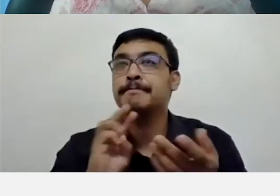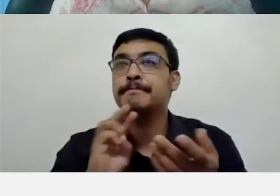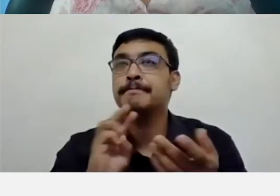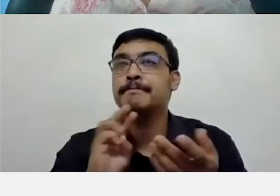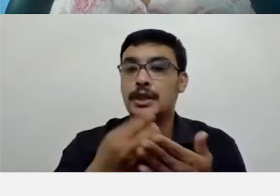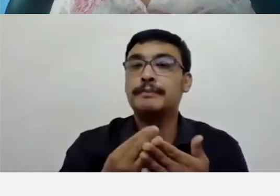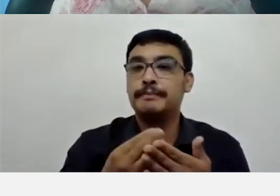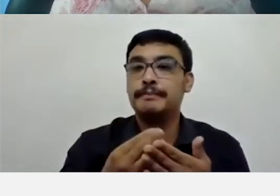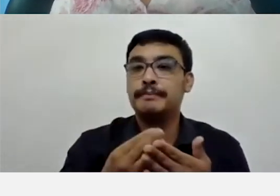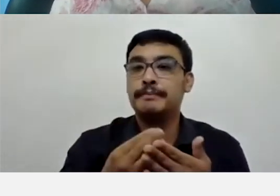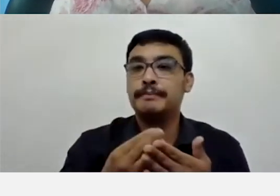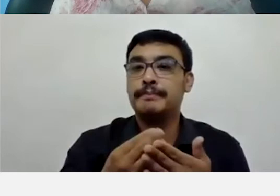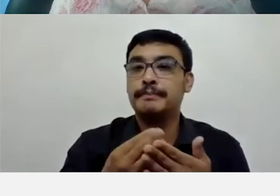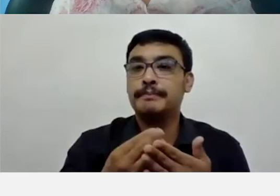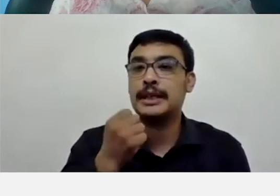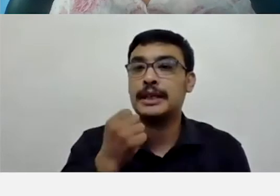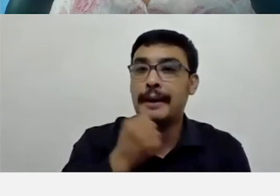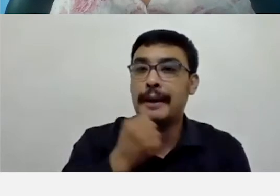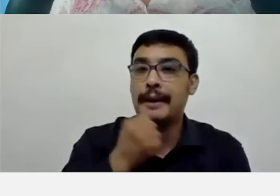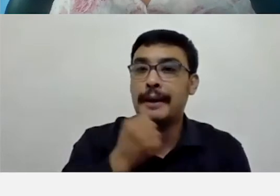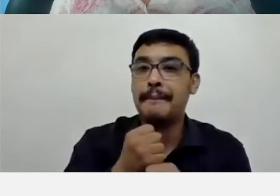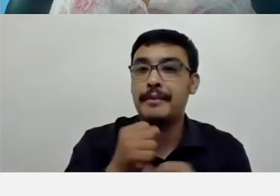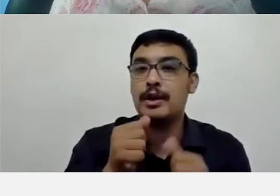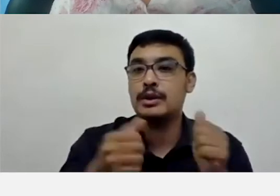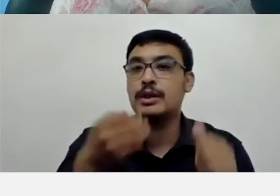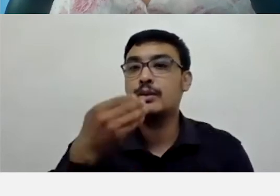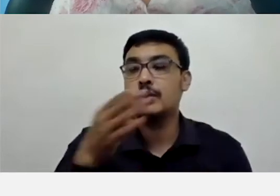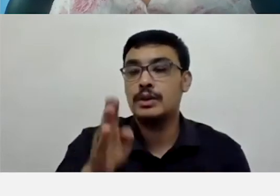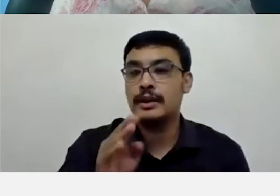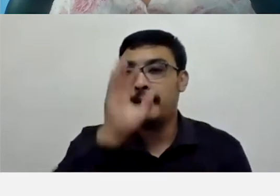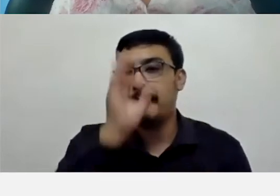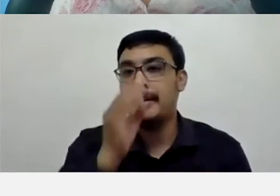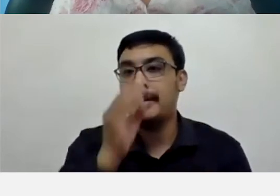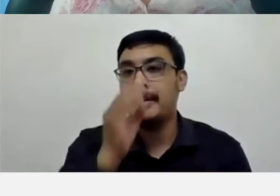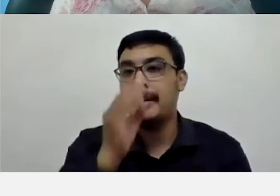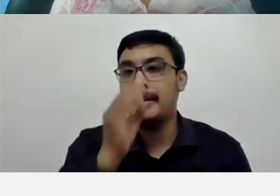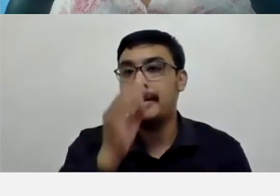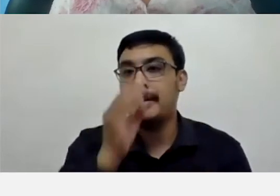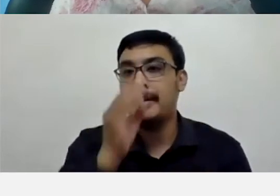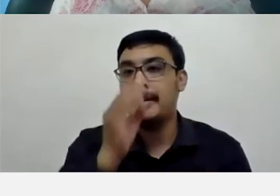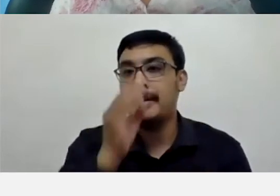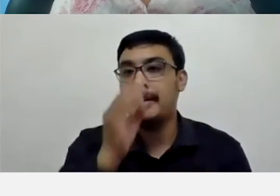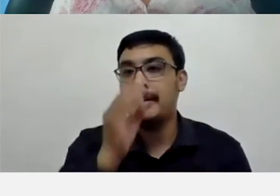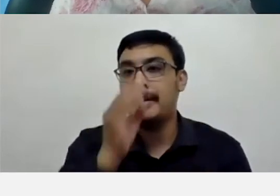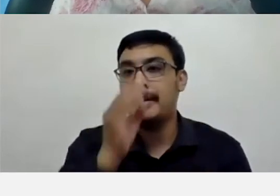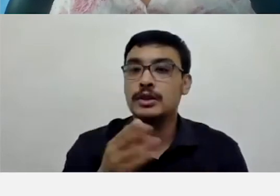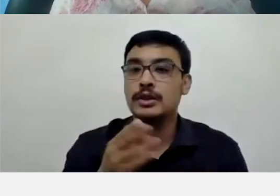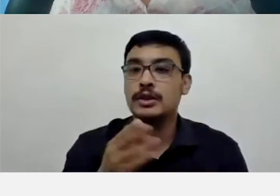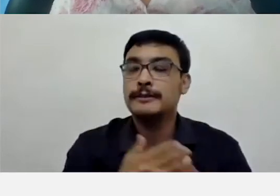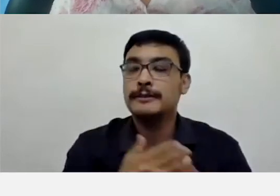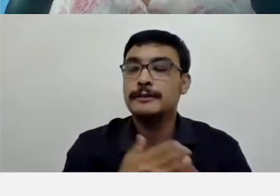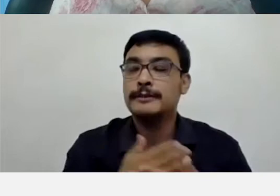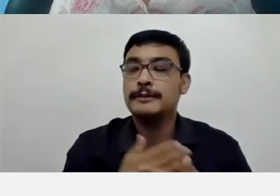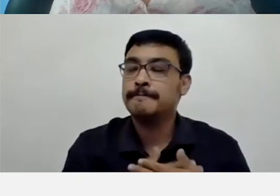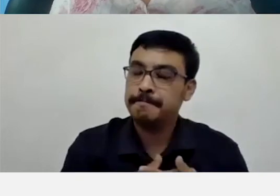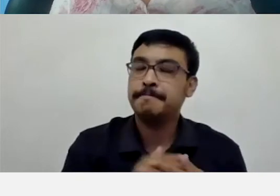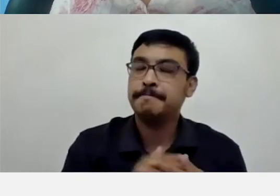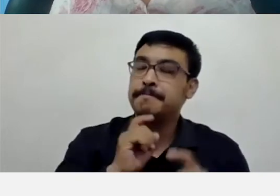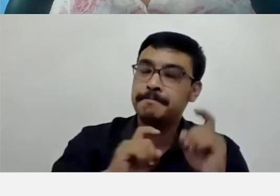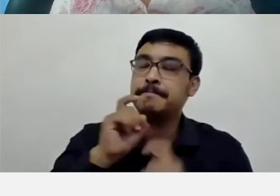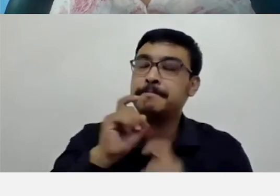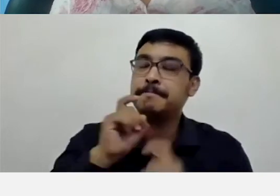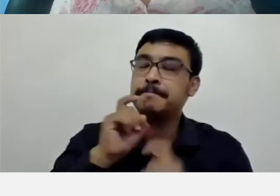senior citizen love to do the bhajan, and nowadays at present condition, even the young generation also like